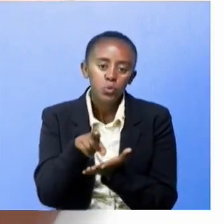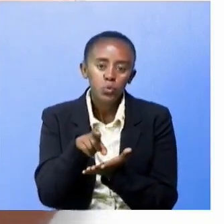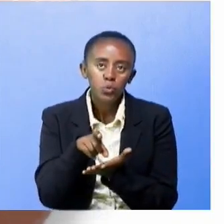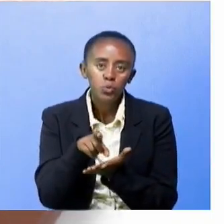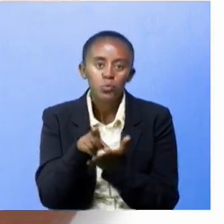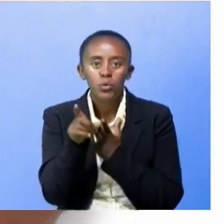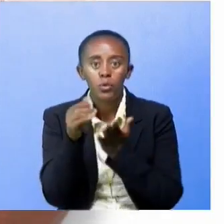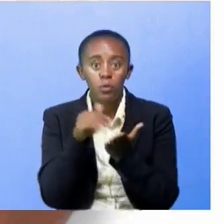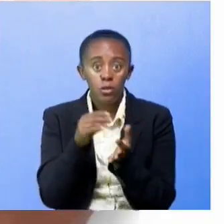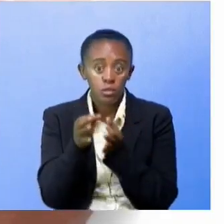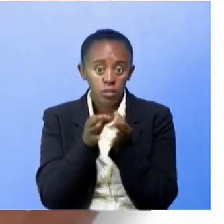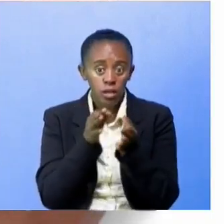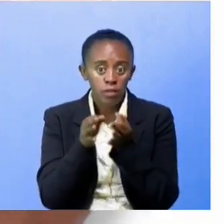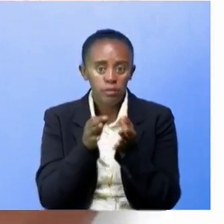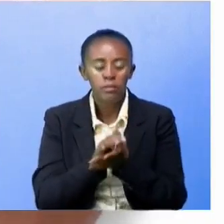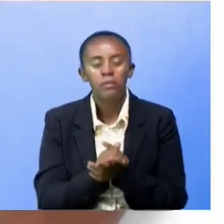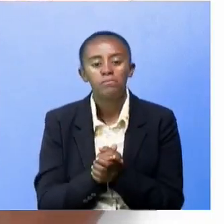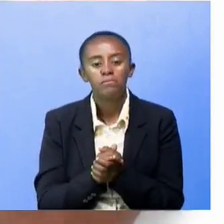restate